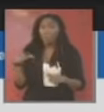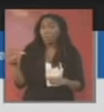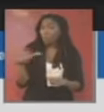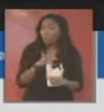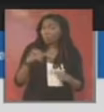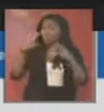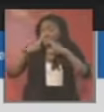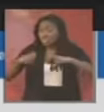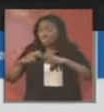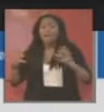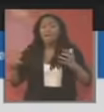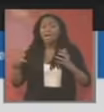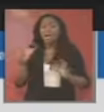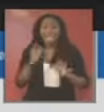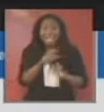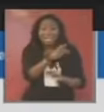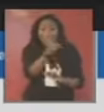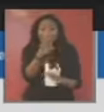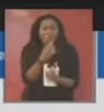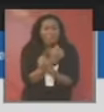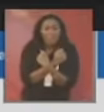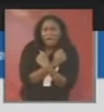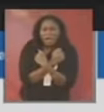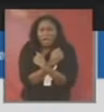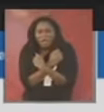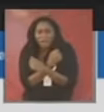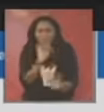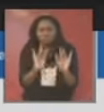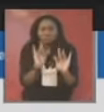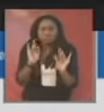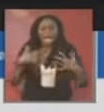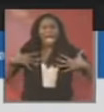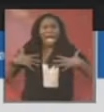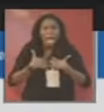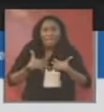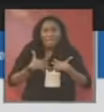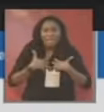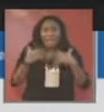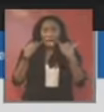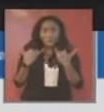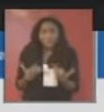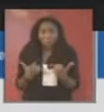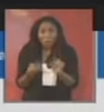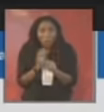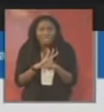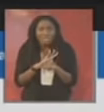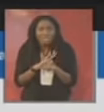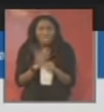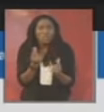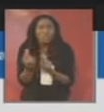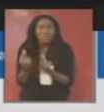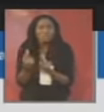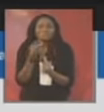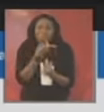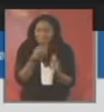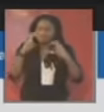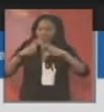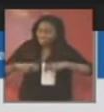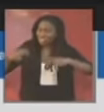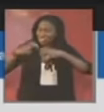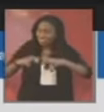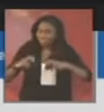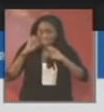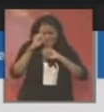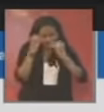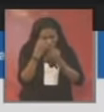You Need to Know, that was held in July. And the most recent one was